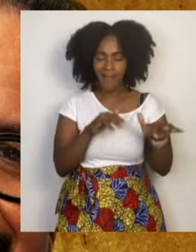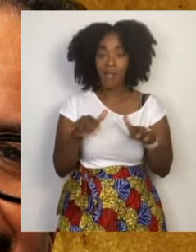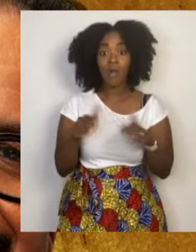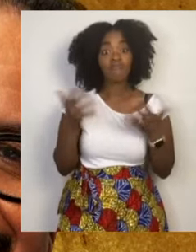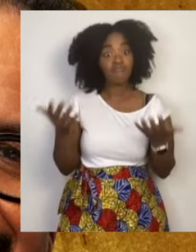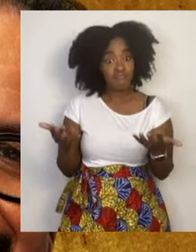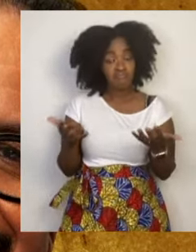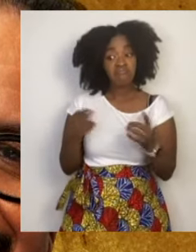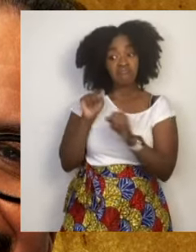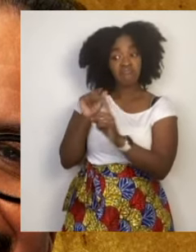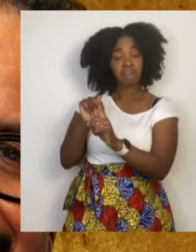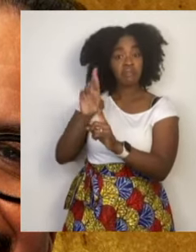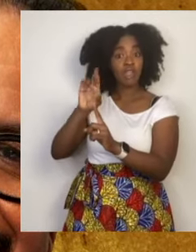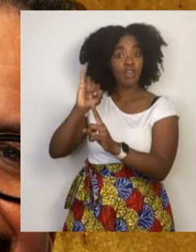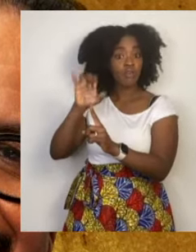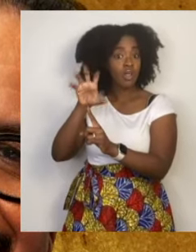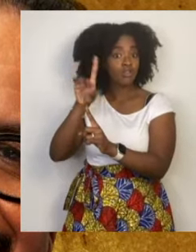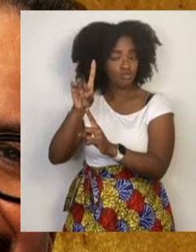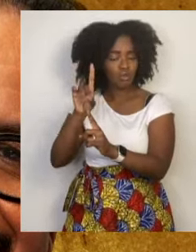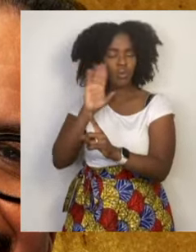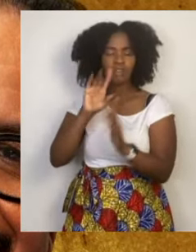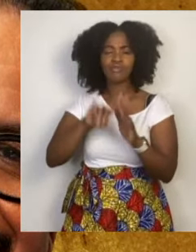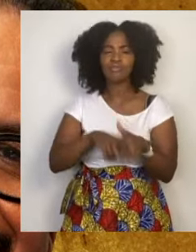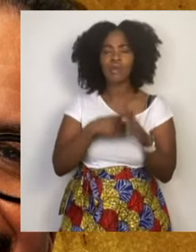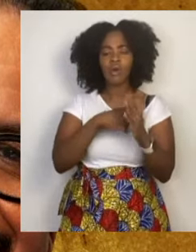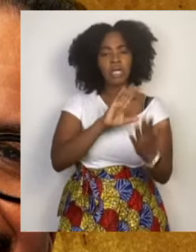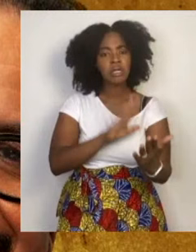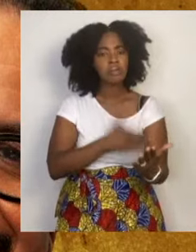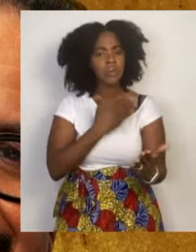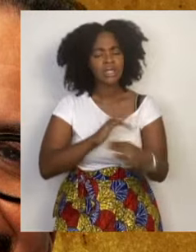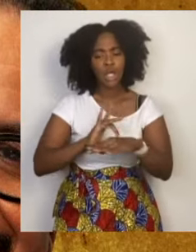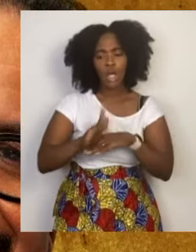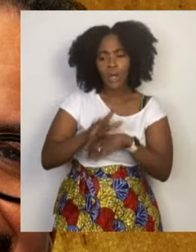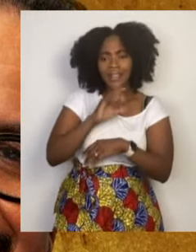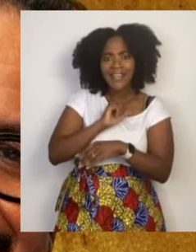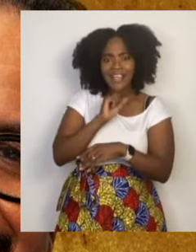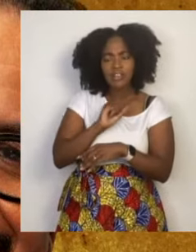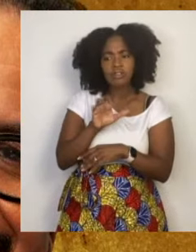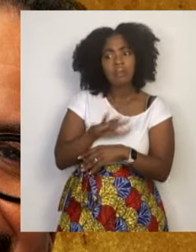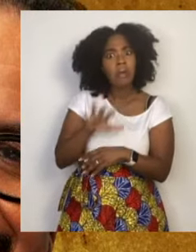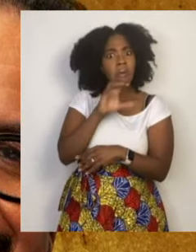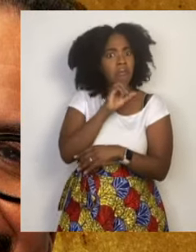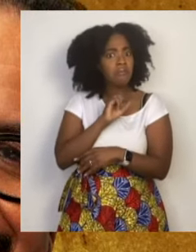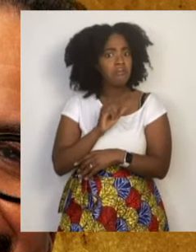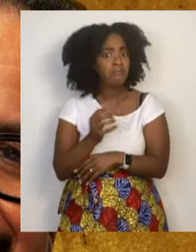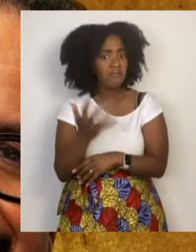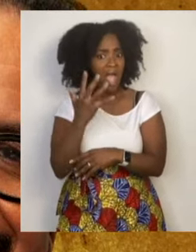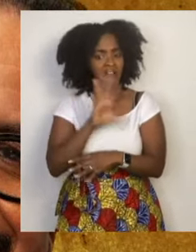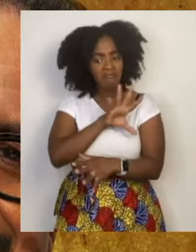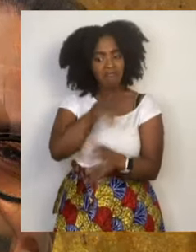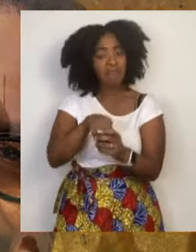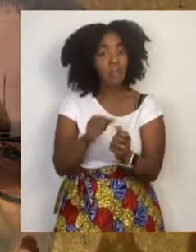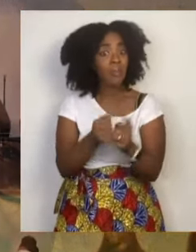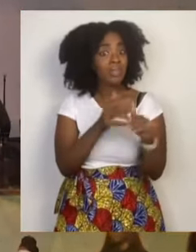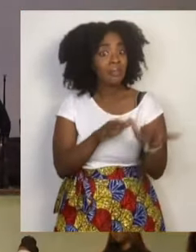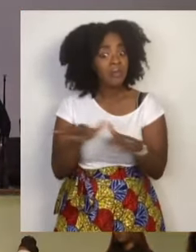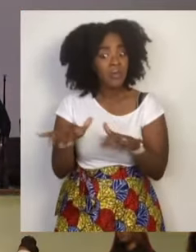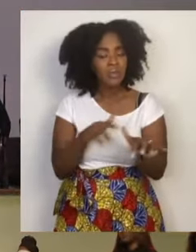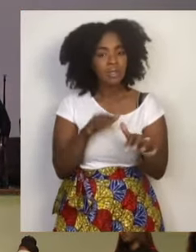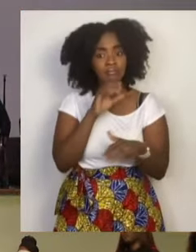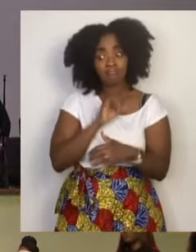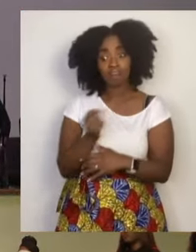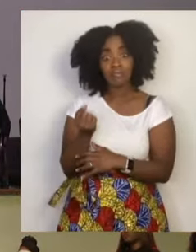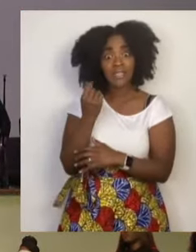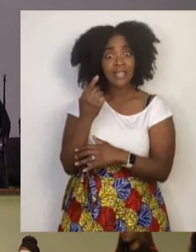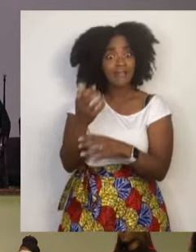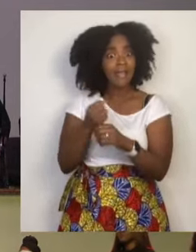would start in music at an early age, about 5 years old. And at 11, he got his first gospel choir, and he was